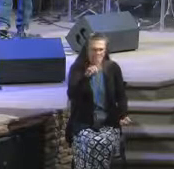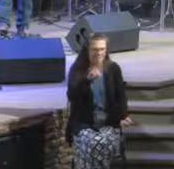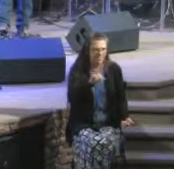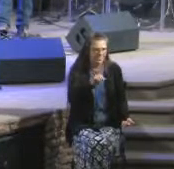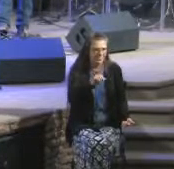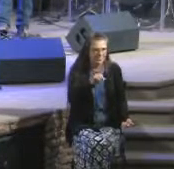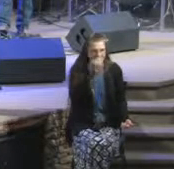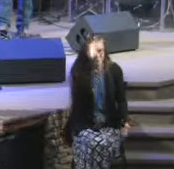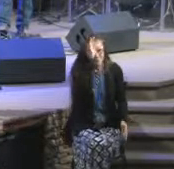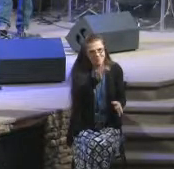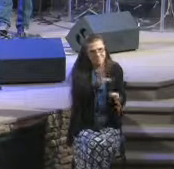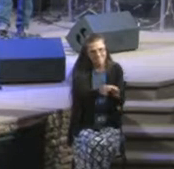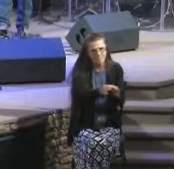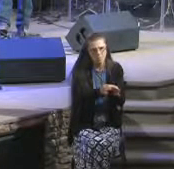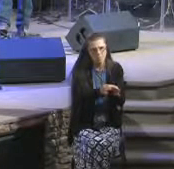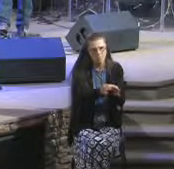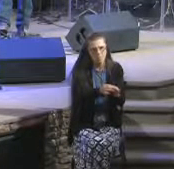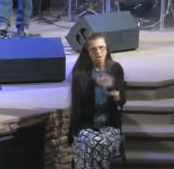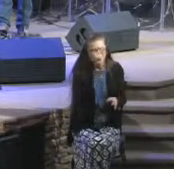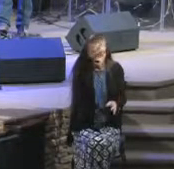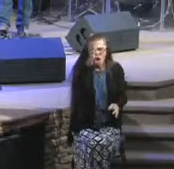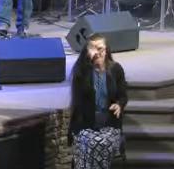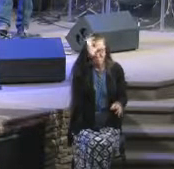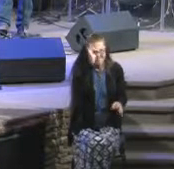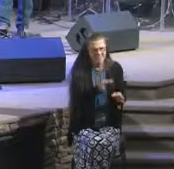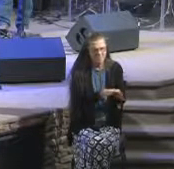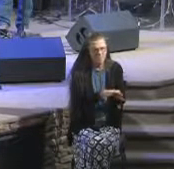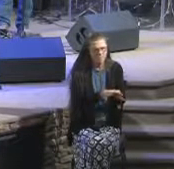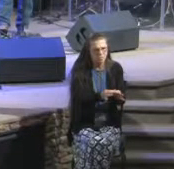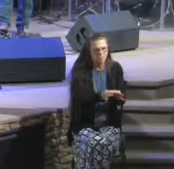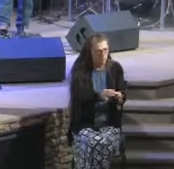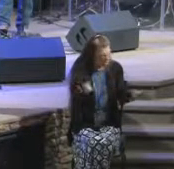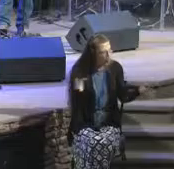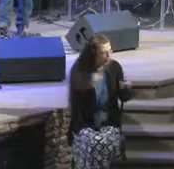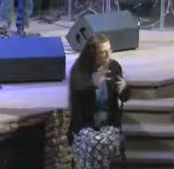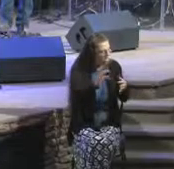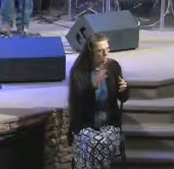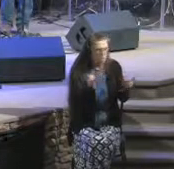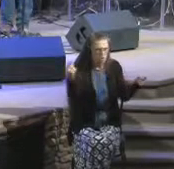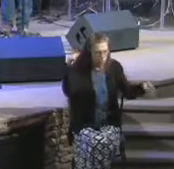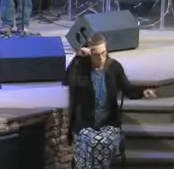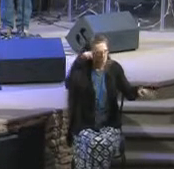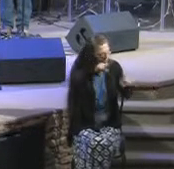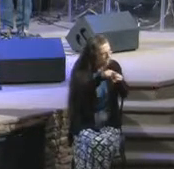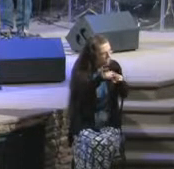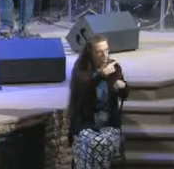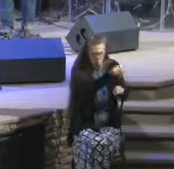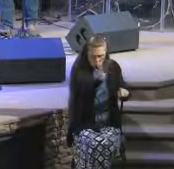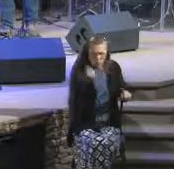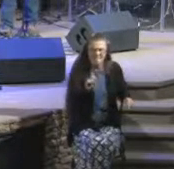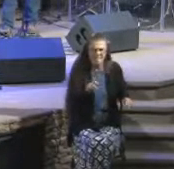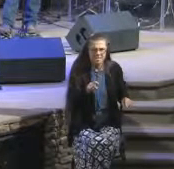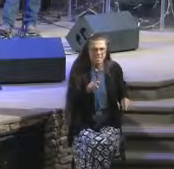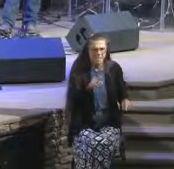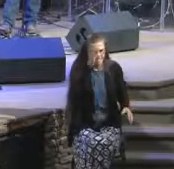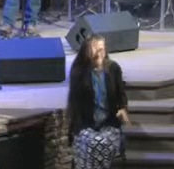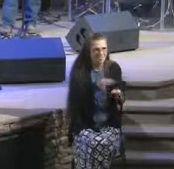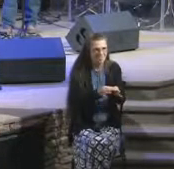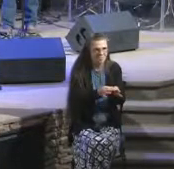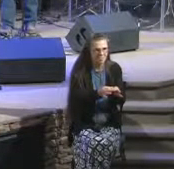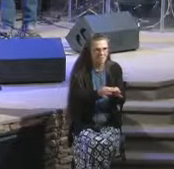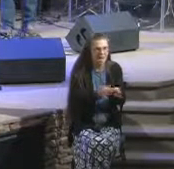many will agree with me this morning? God is faithful. Amen. How many agree? We ought to be faithful. Amen. And I just love the